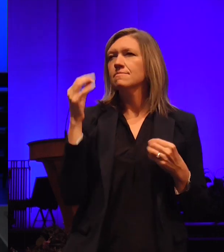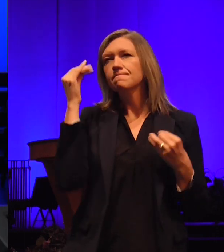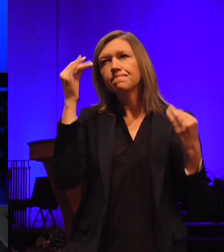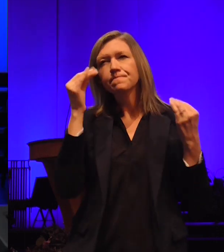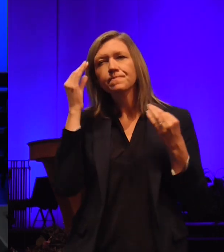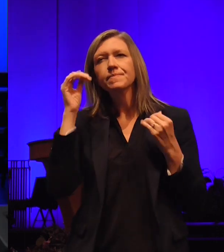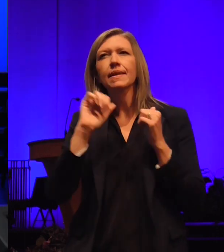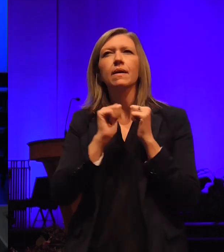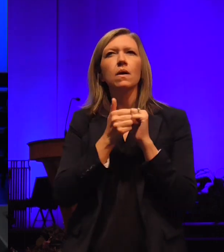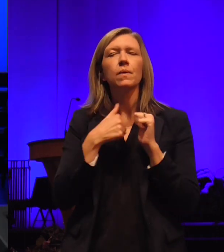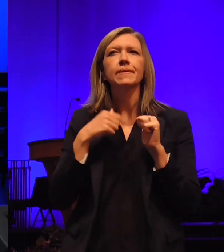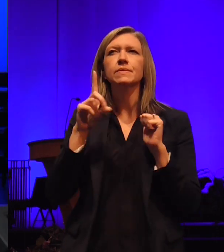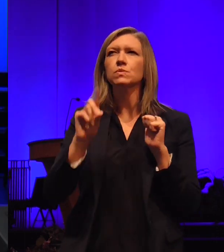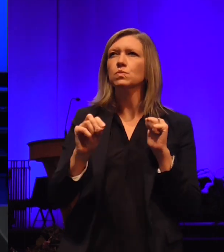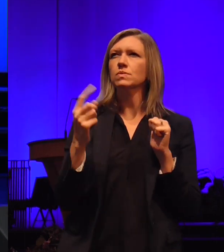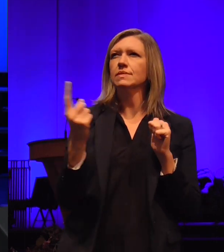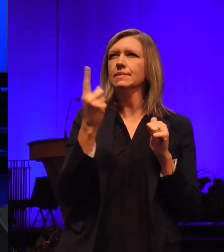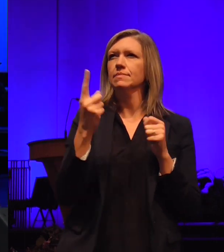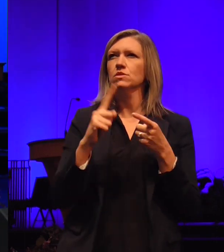that you might do